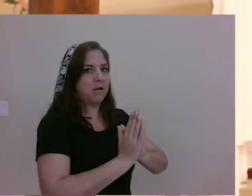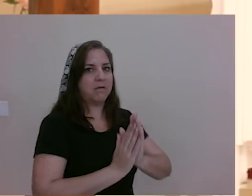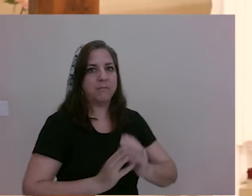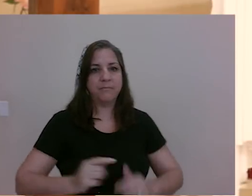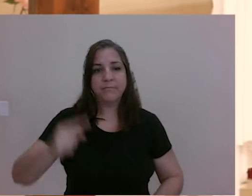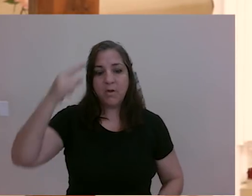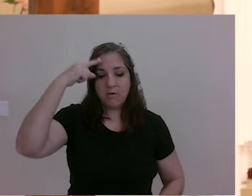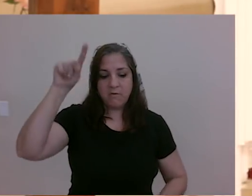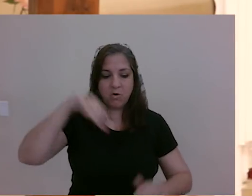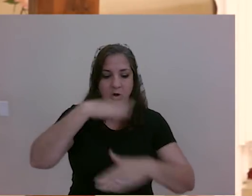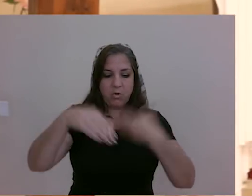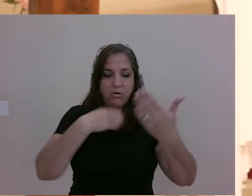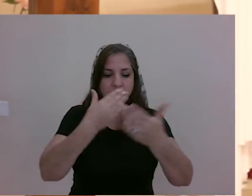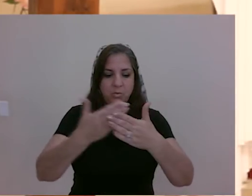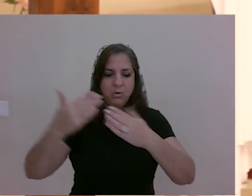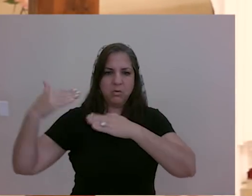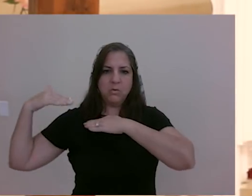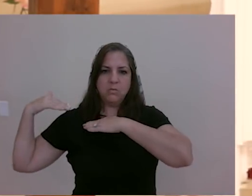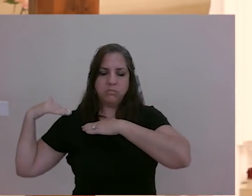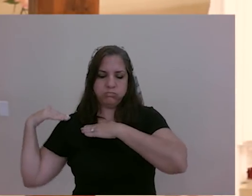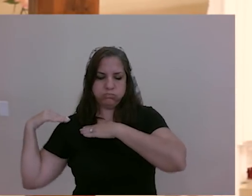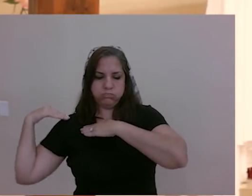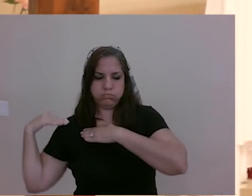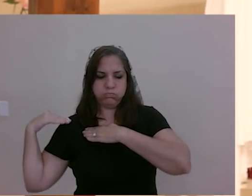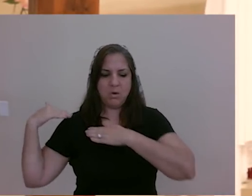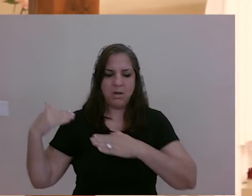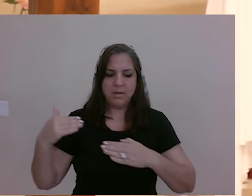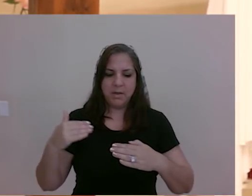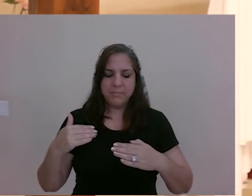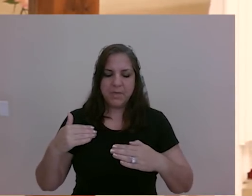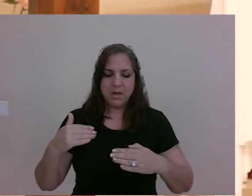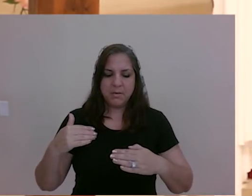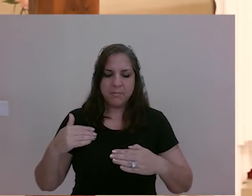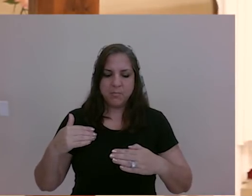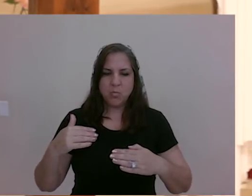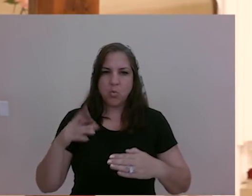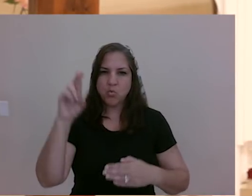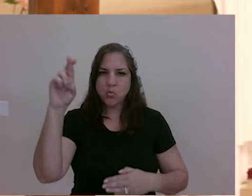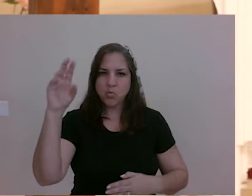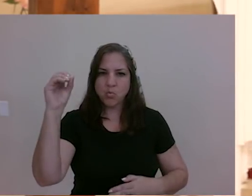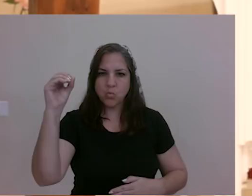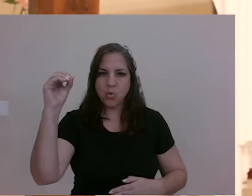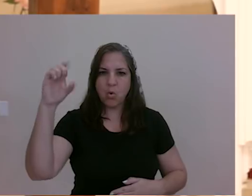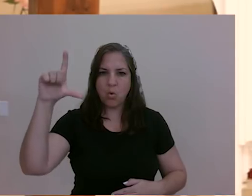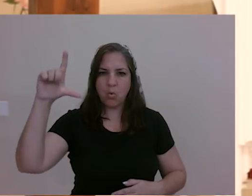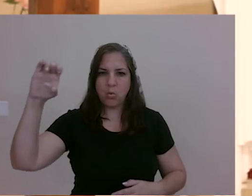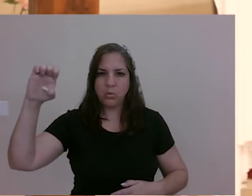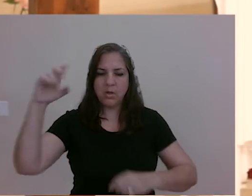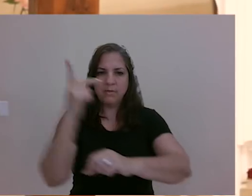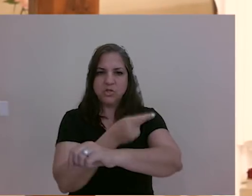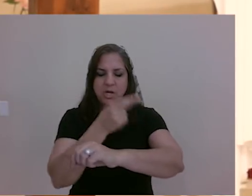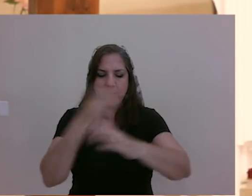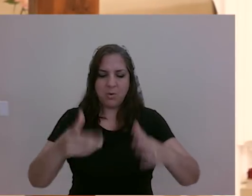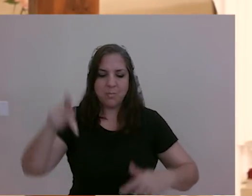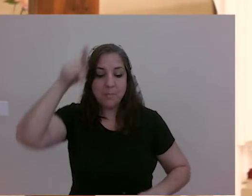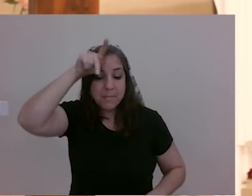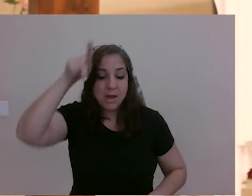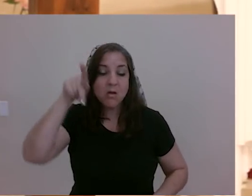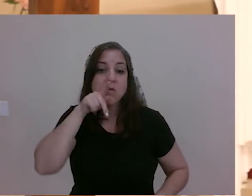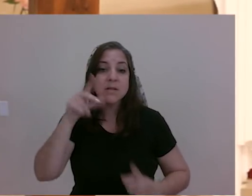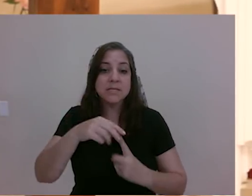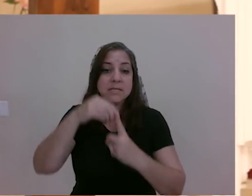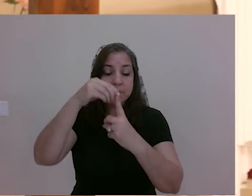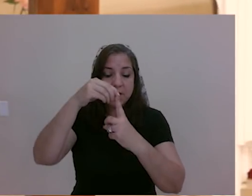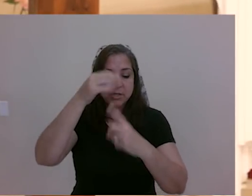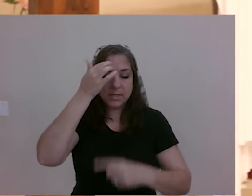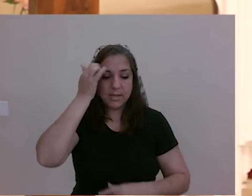For all who hear the role of shepherd, especially parents of families, and superiors of